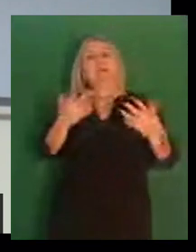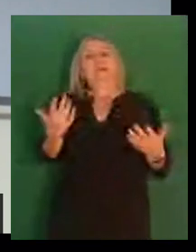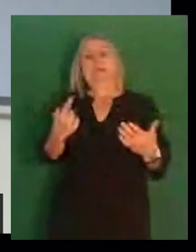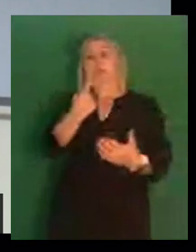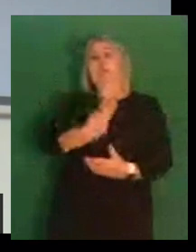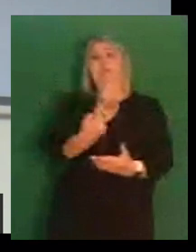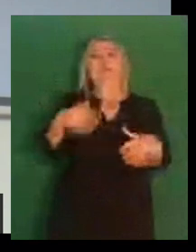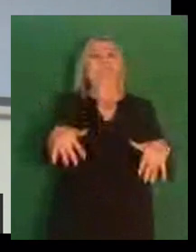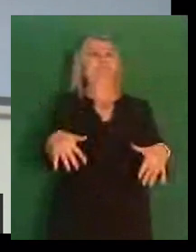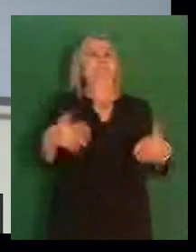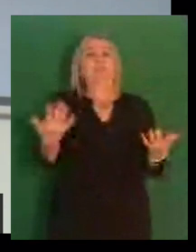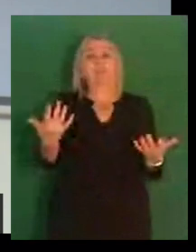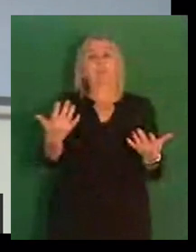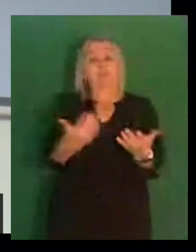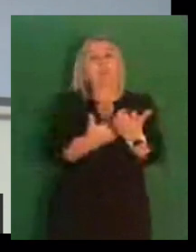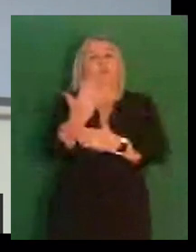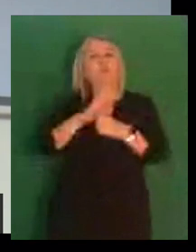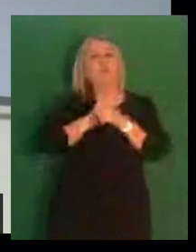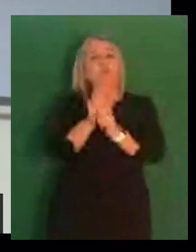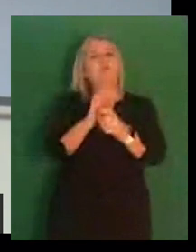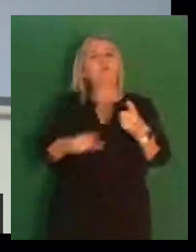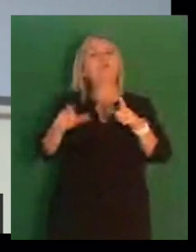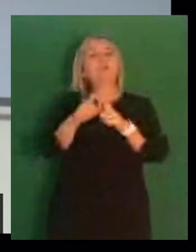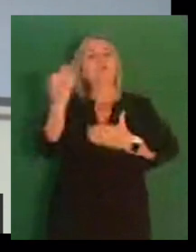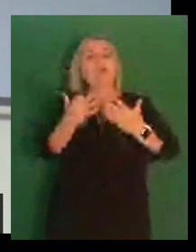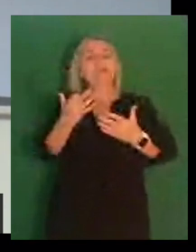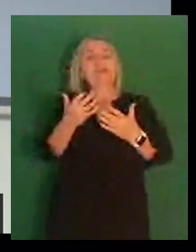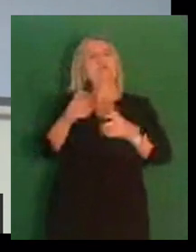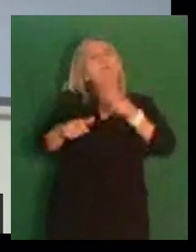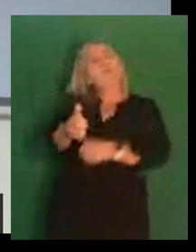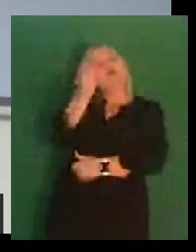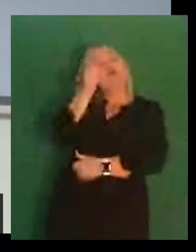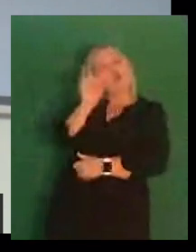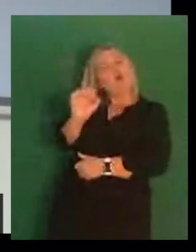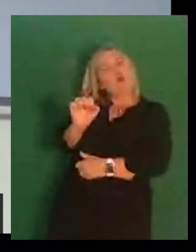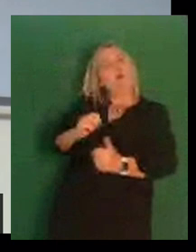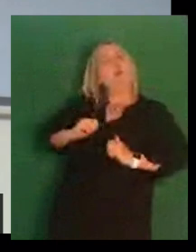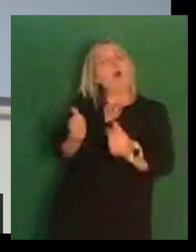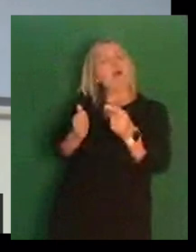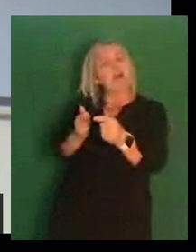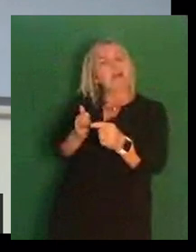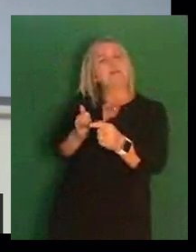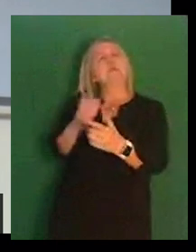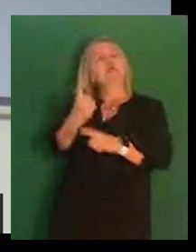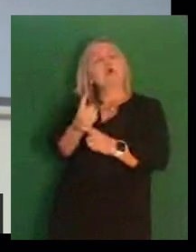crisis. And Janie is a kind of known figure, but she's really talking about something specific to COVID.